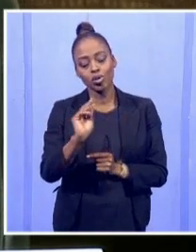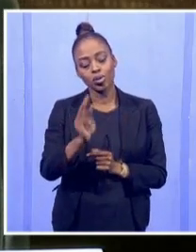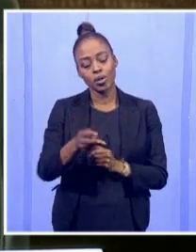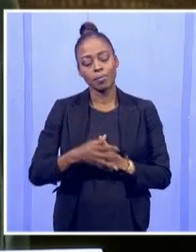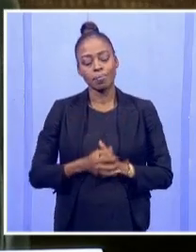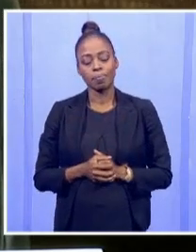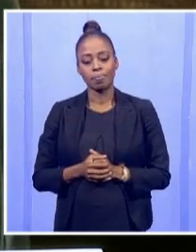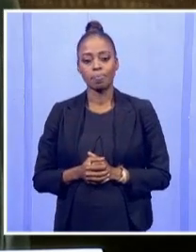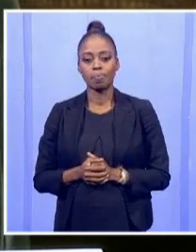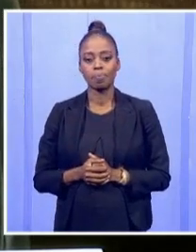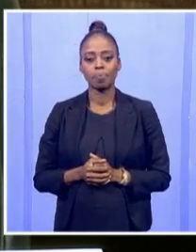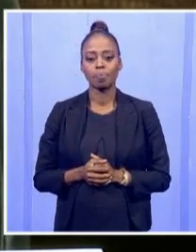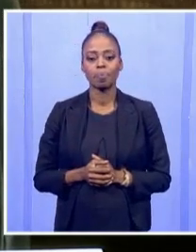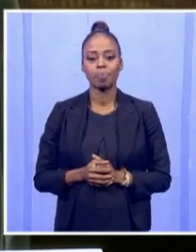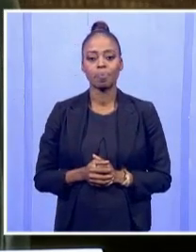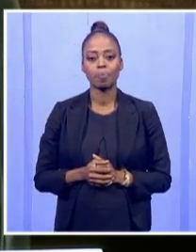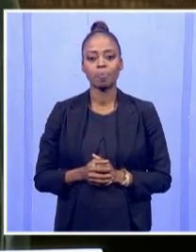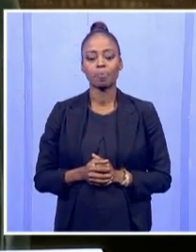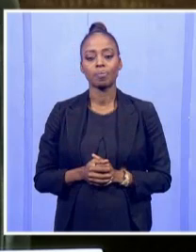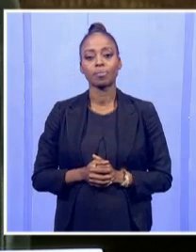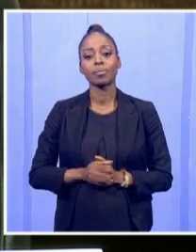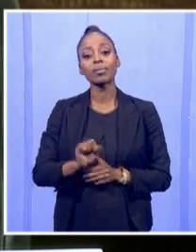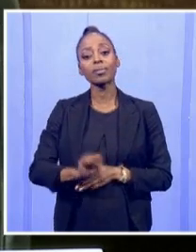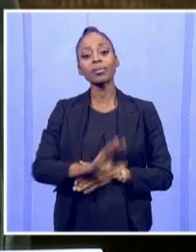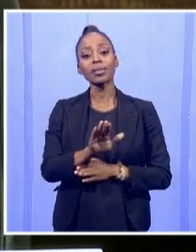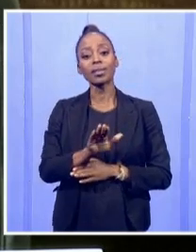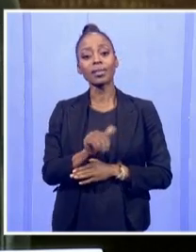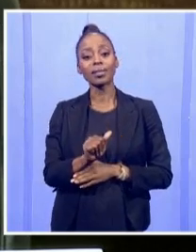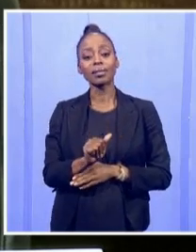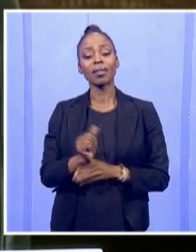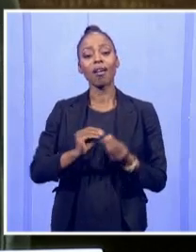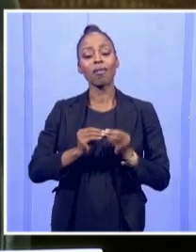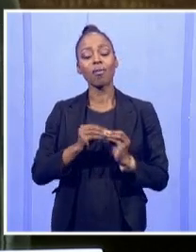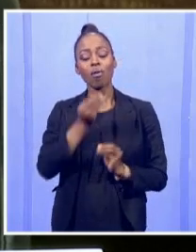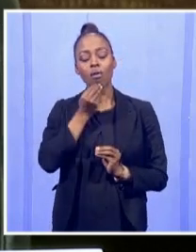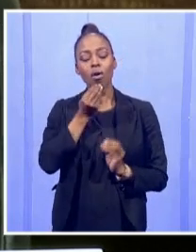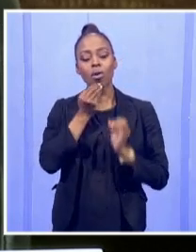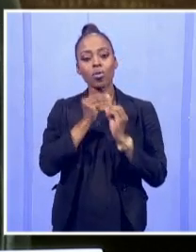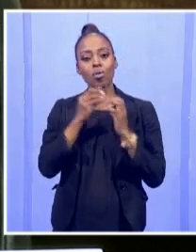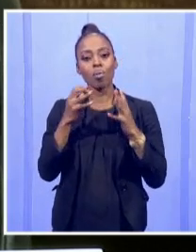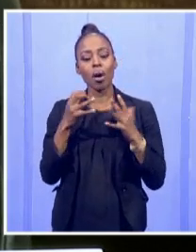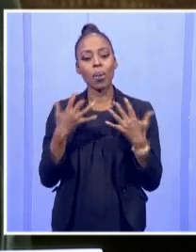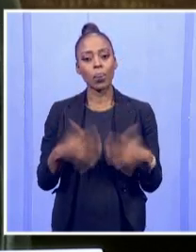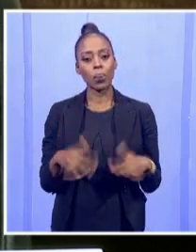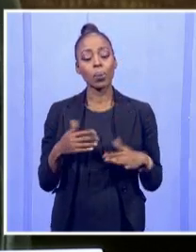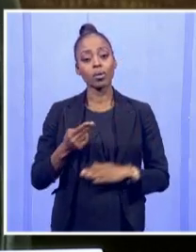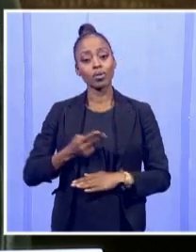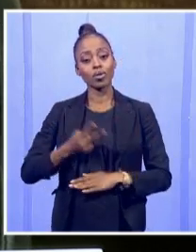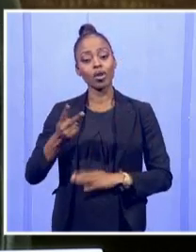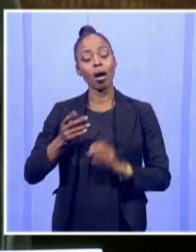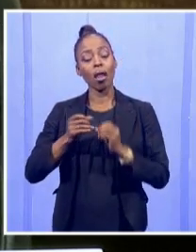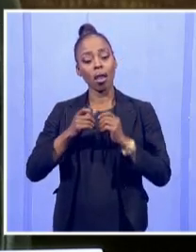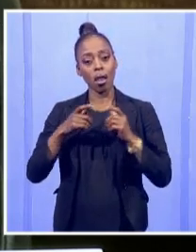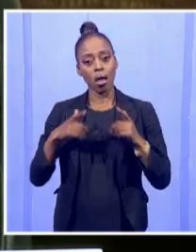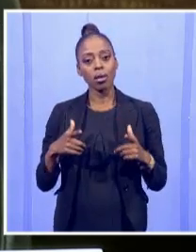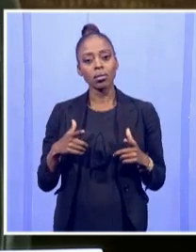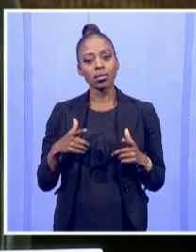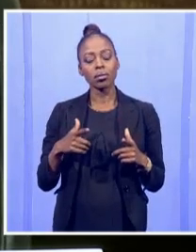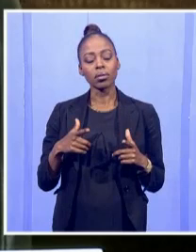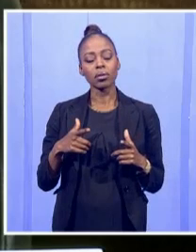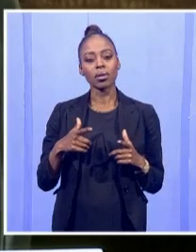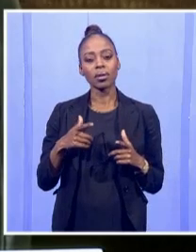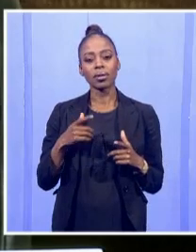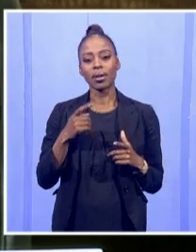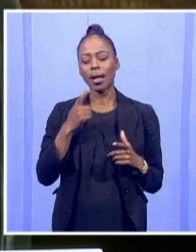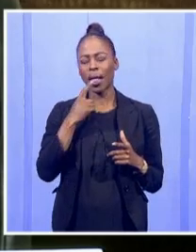visit. South Africa is also a large food producer. We're currently the second largest citrus fruit producer